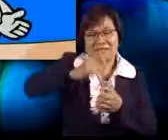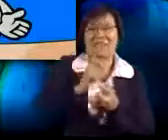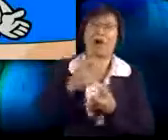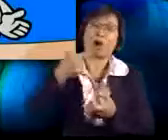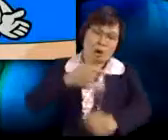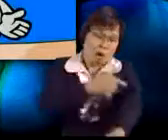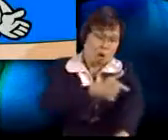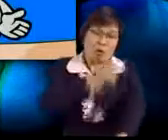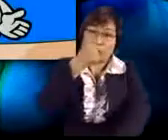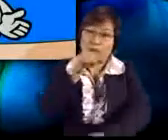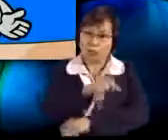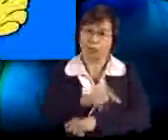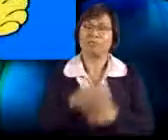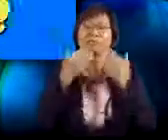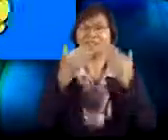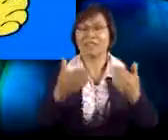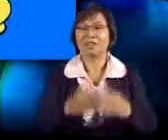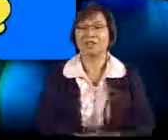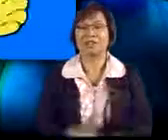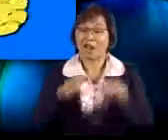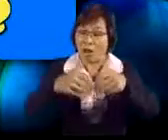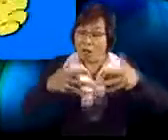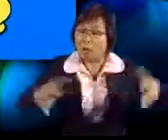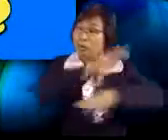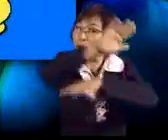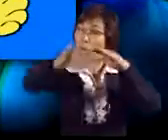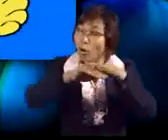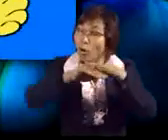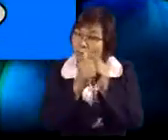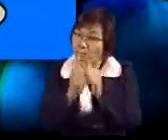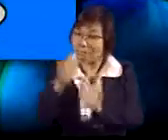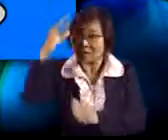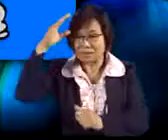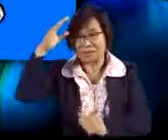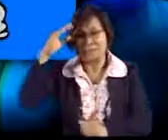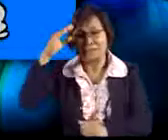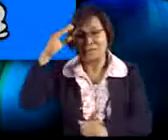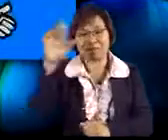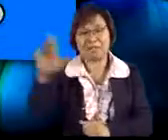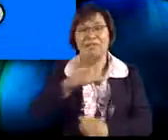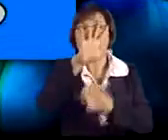you. Thank you. How much altogether, sir? It's